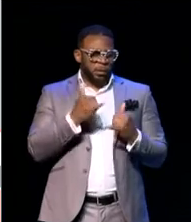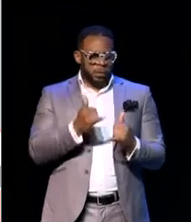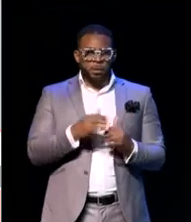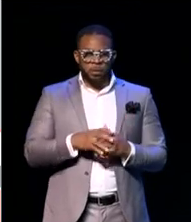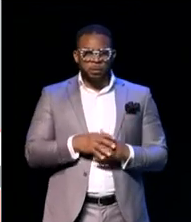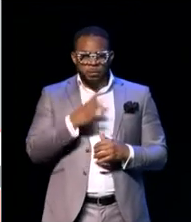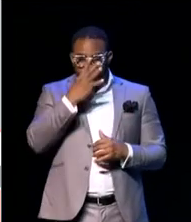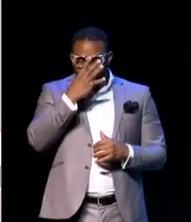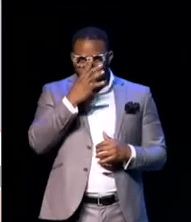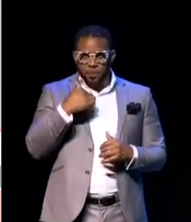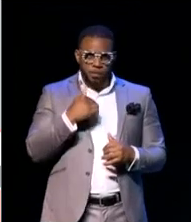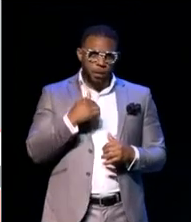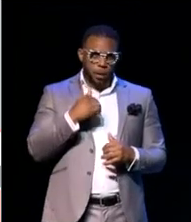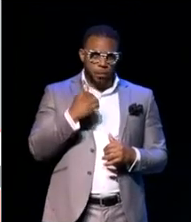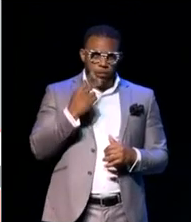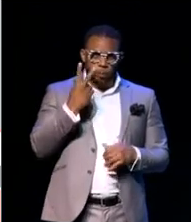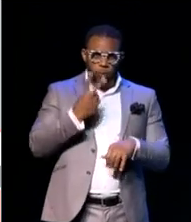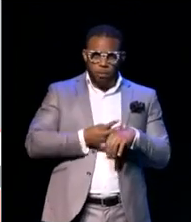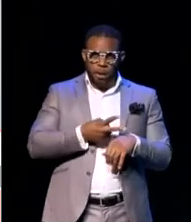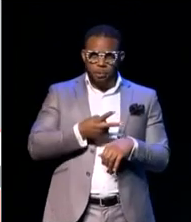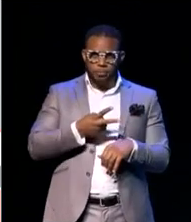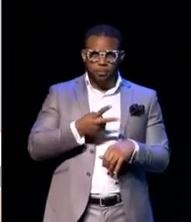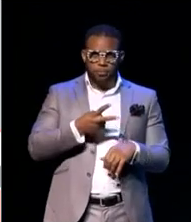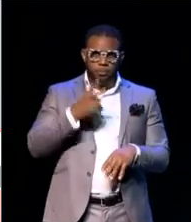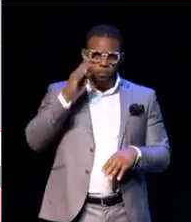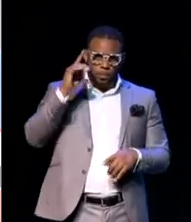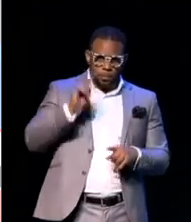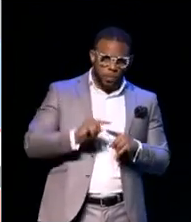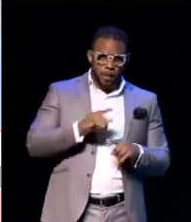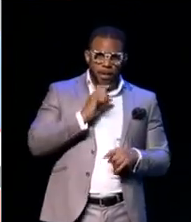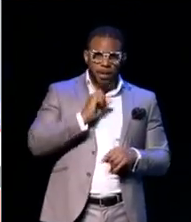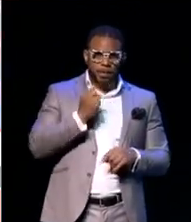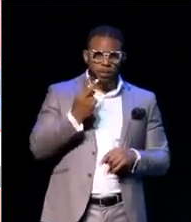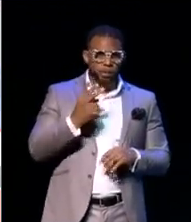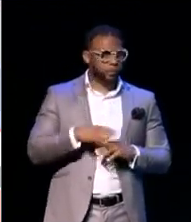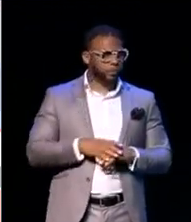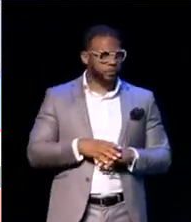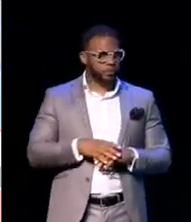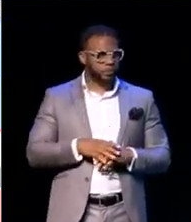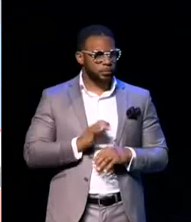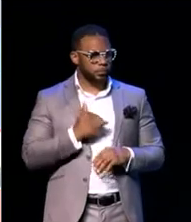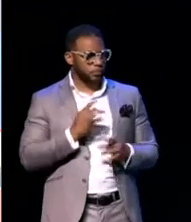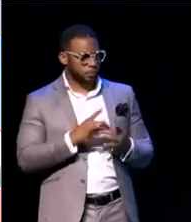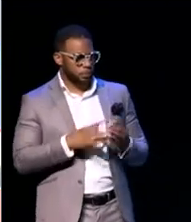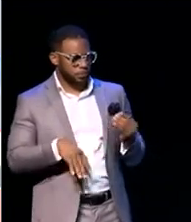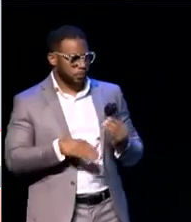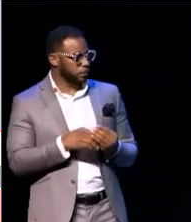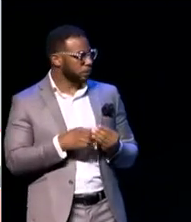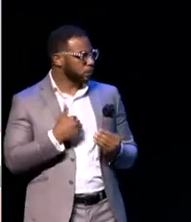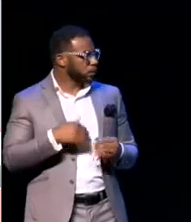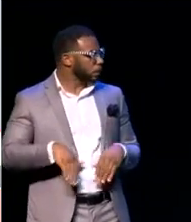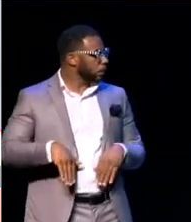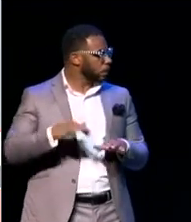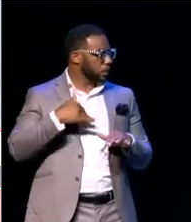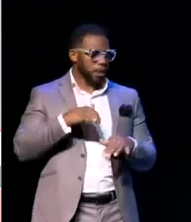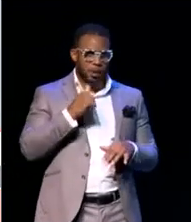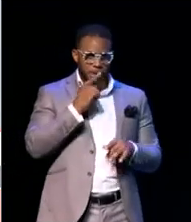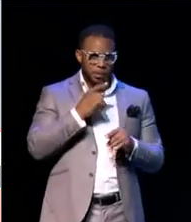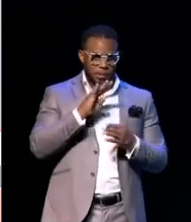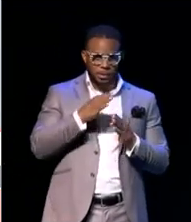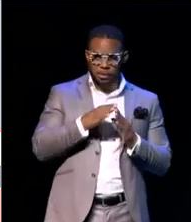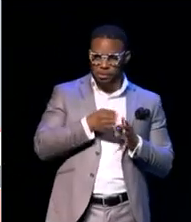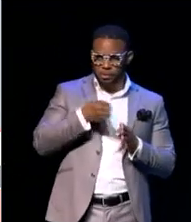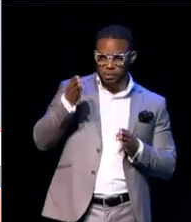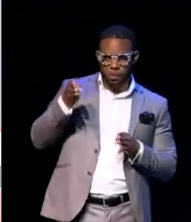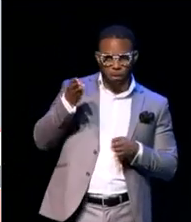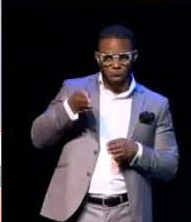still, have that 2-dose down to age 12. So I'll comment by saying I grew up in our sister city,